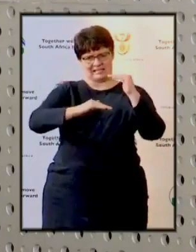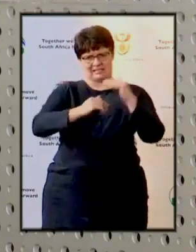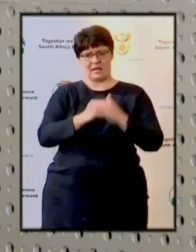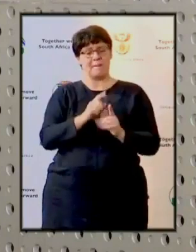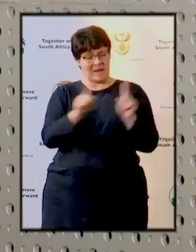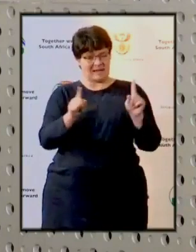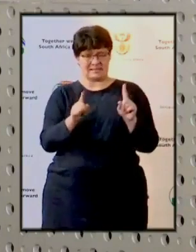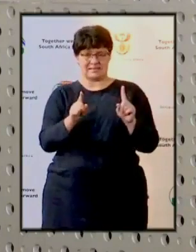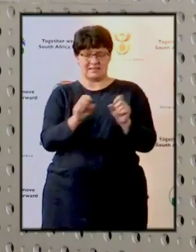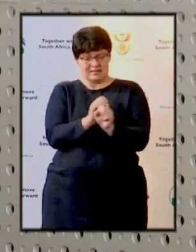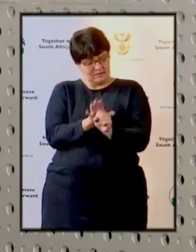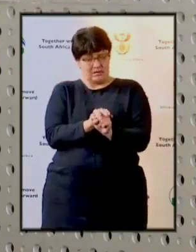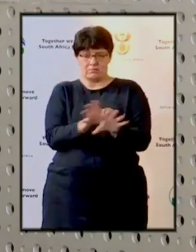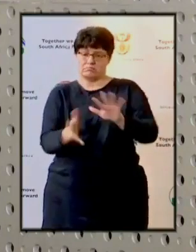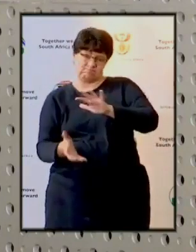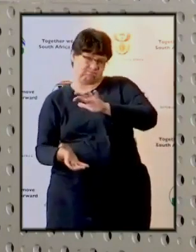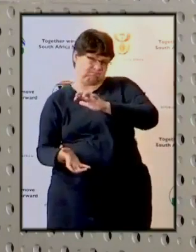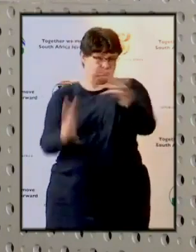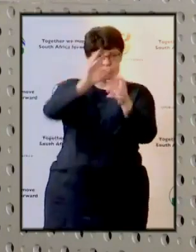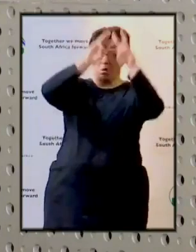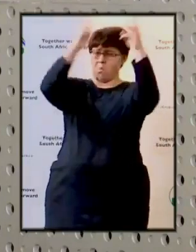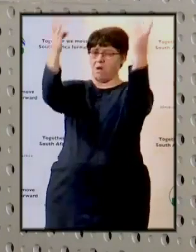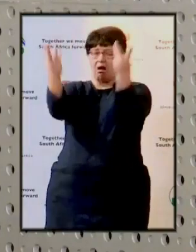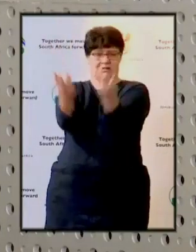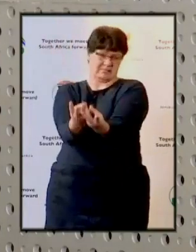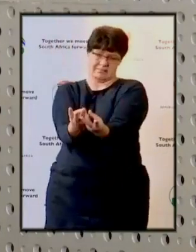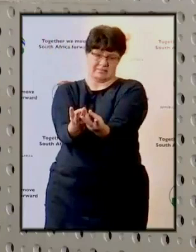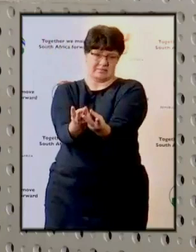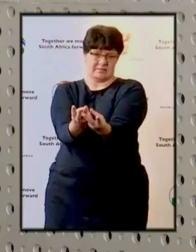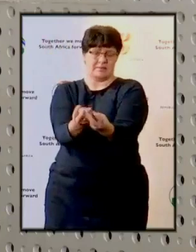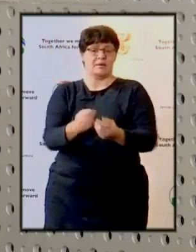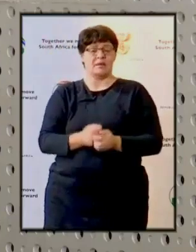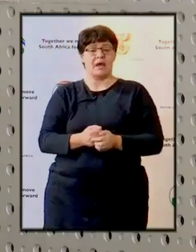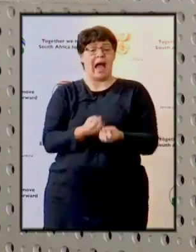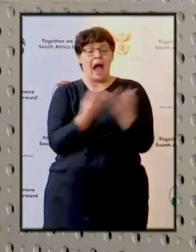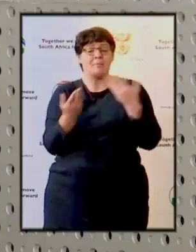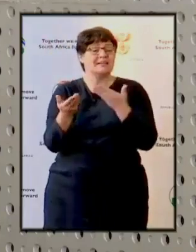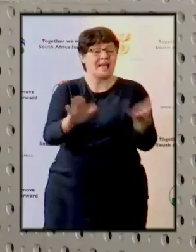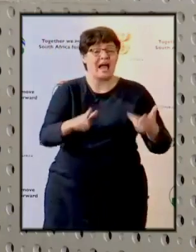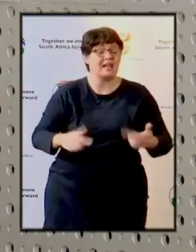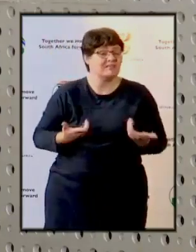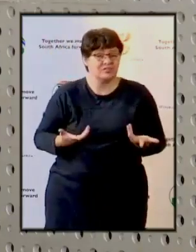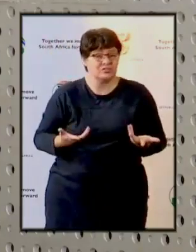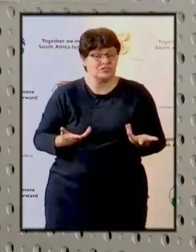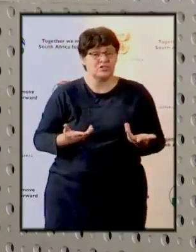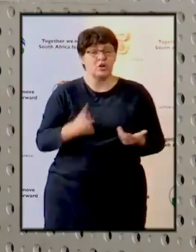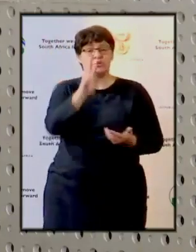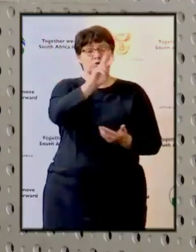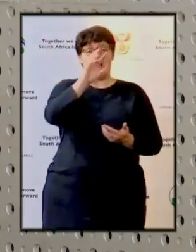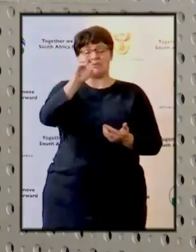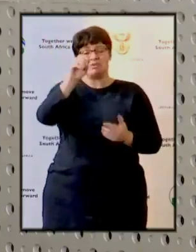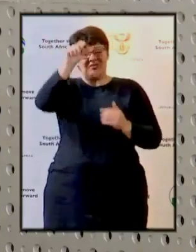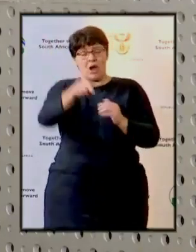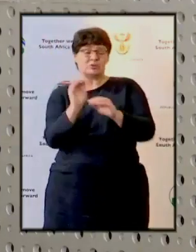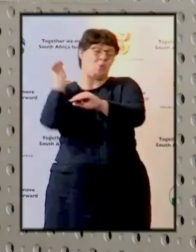virus that has caused devastation across the world and the loss of more than 200,000 lives, mothers and fathers and sisters